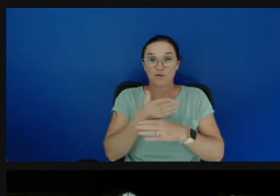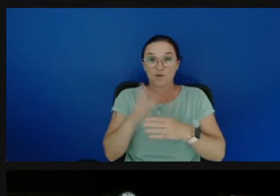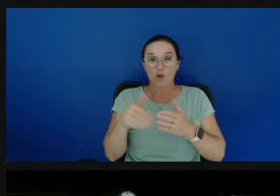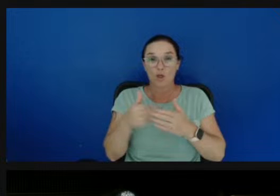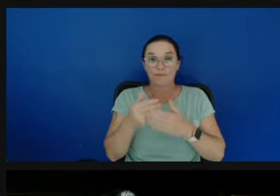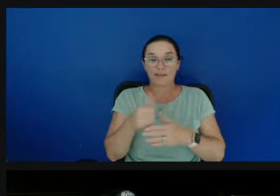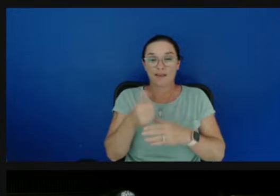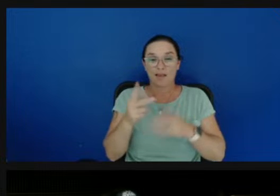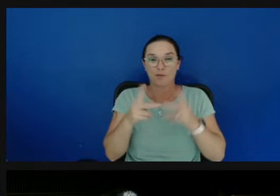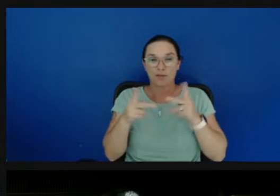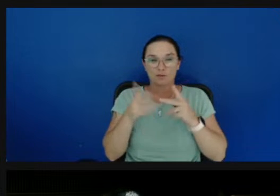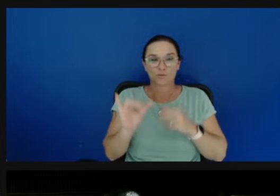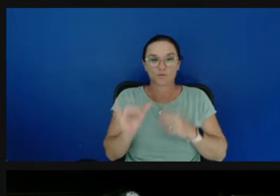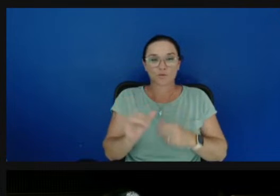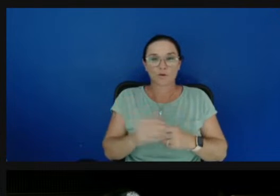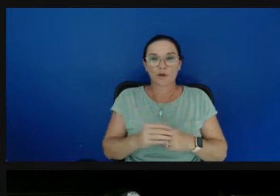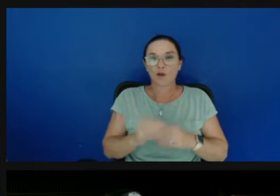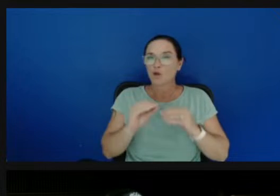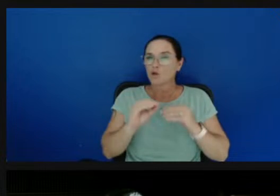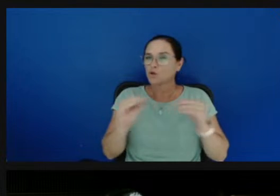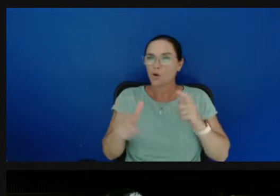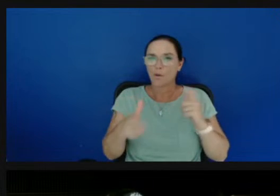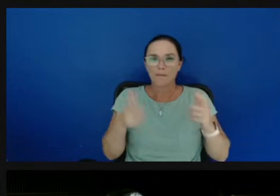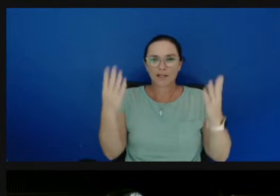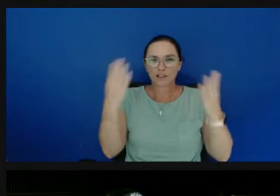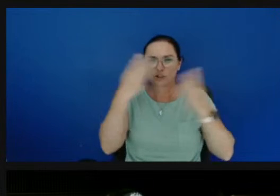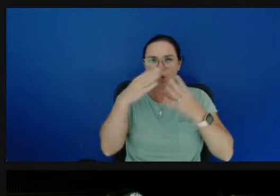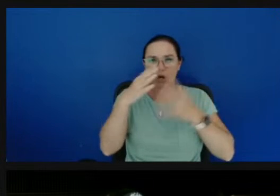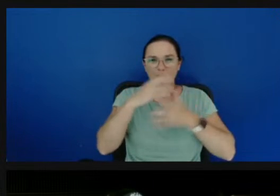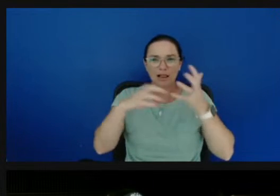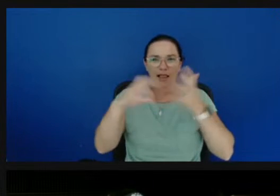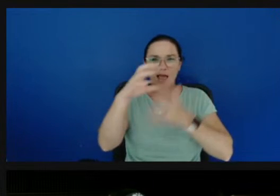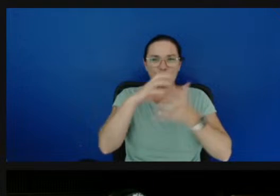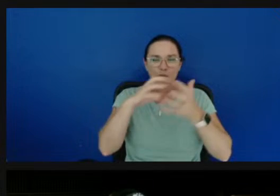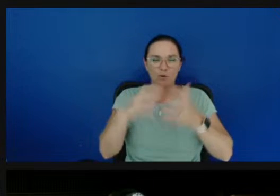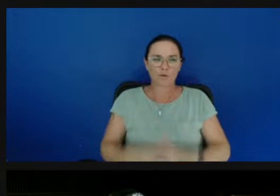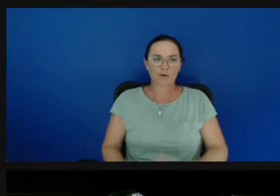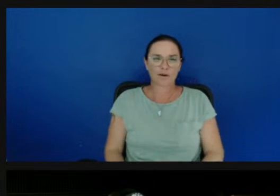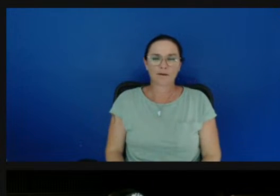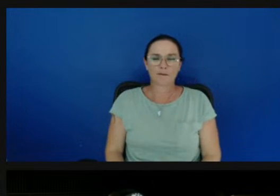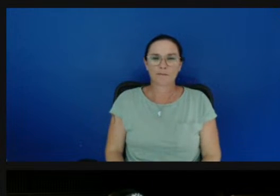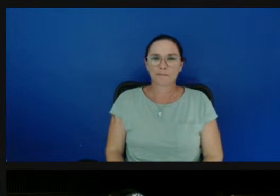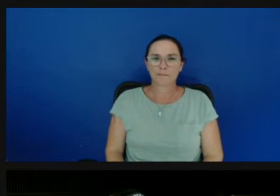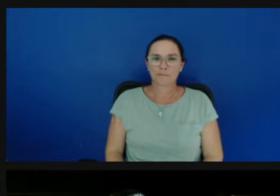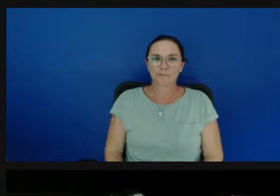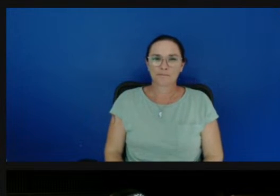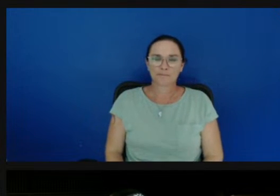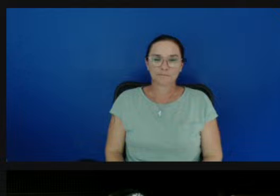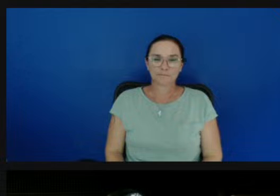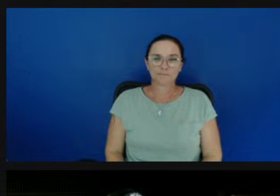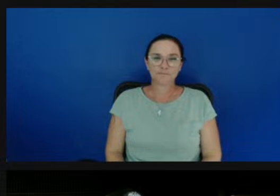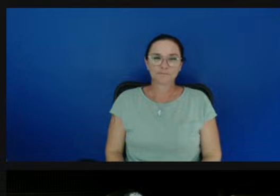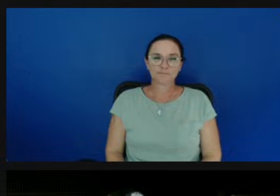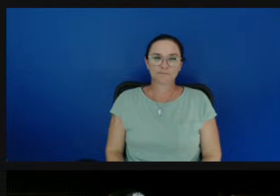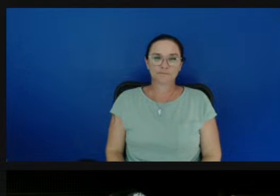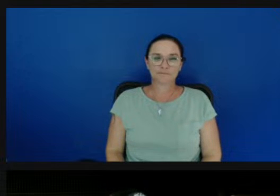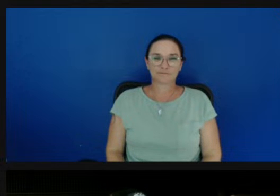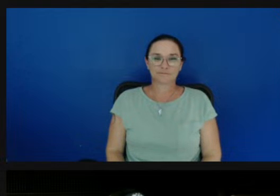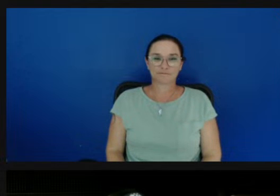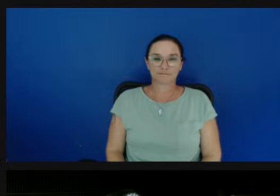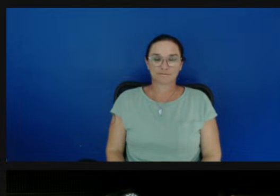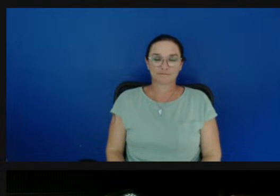well. No big dark clouds. That's likely more of that steam billowing there. And there's